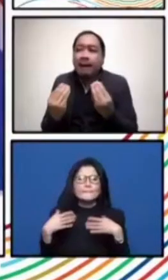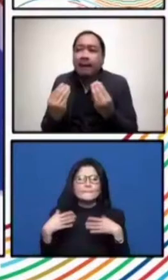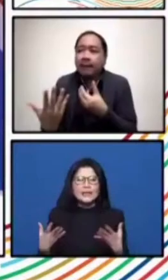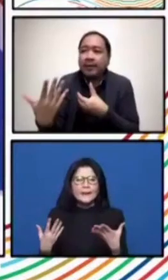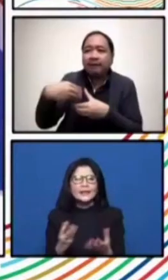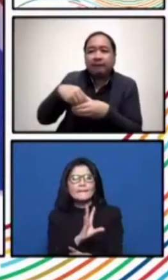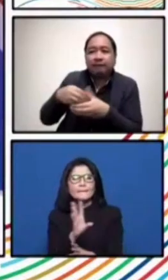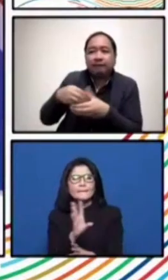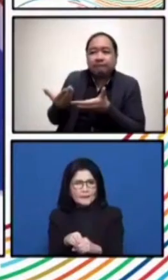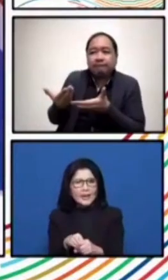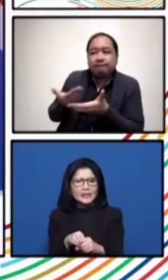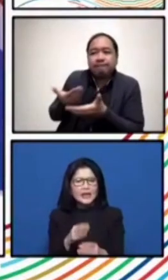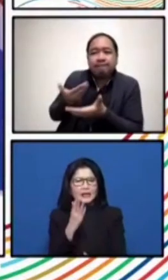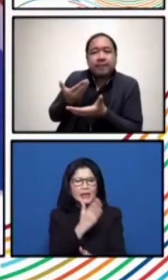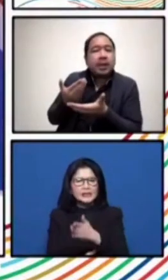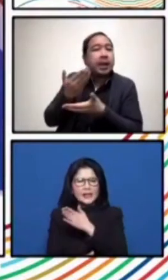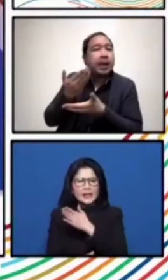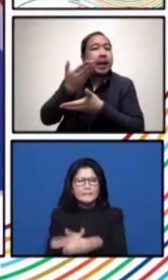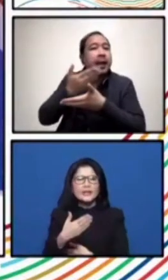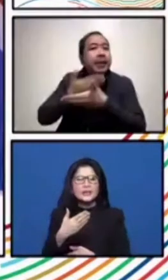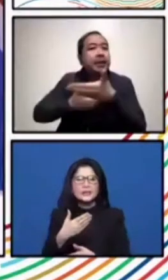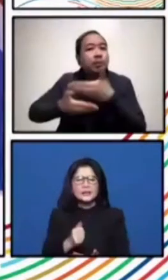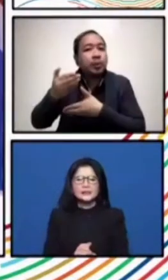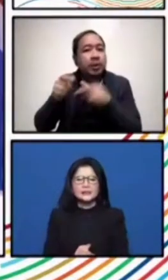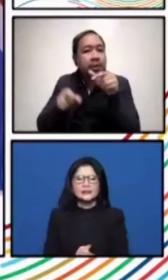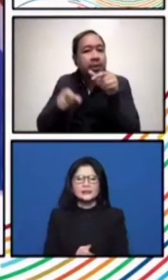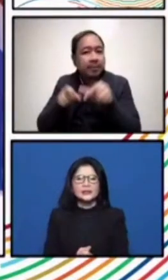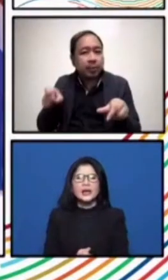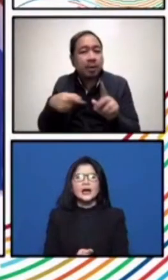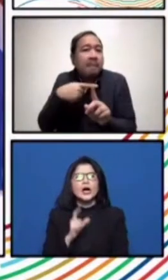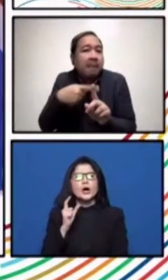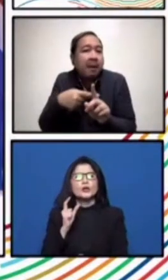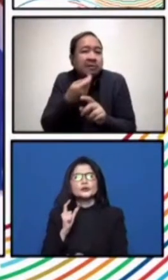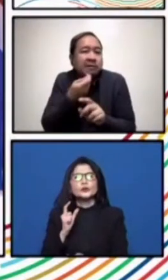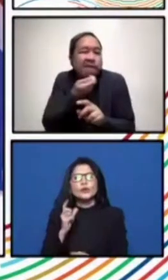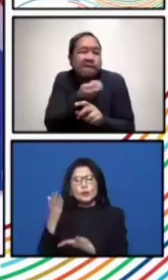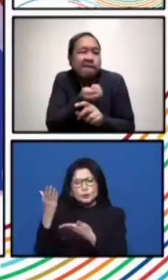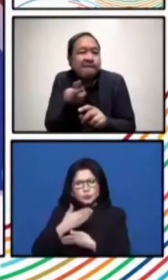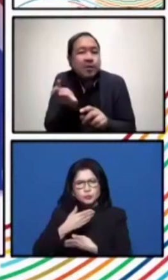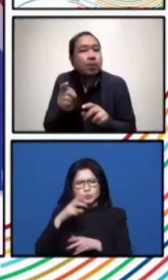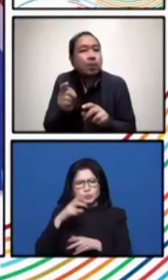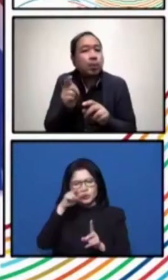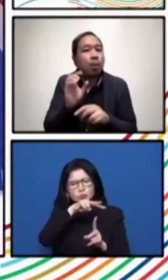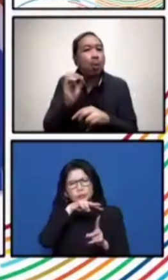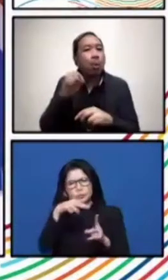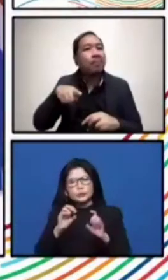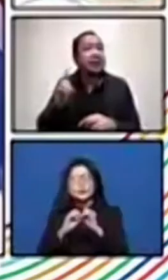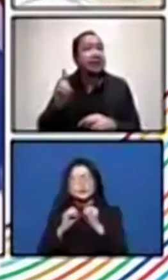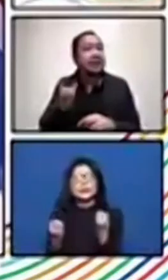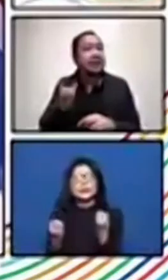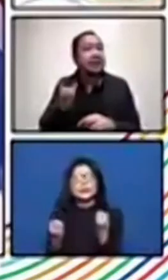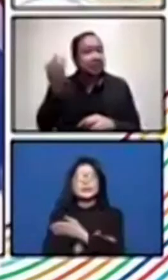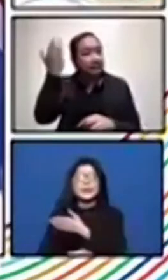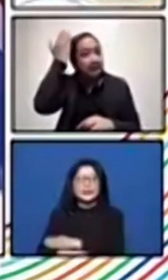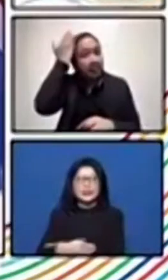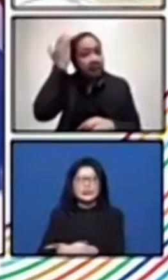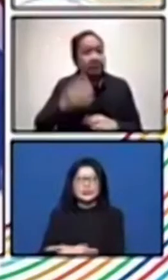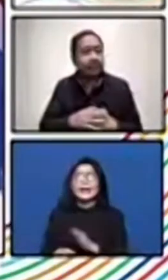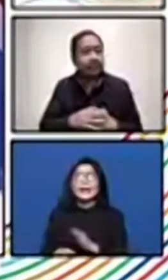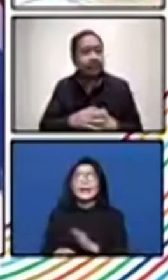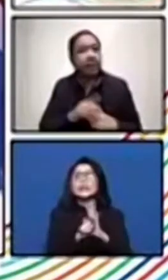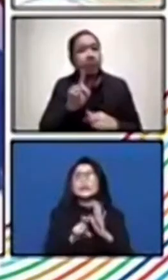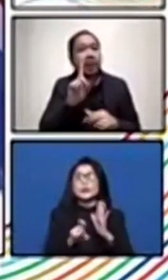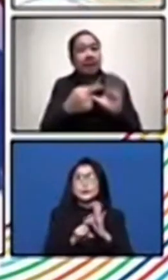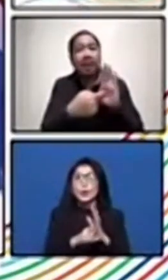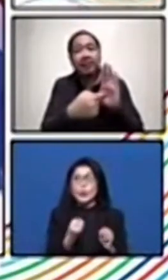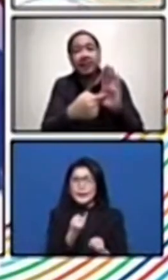and the few opds in the country I would like to take an example from recent